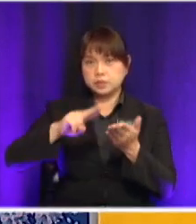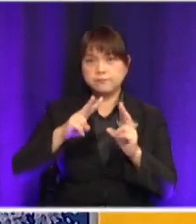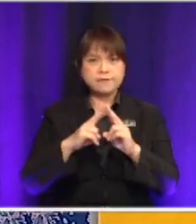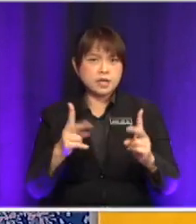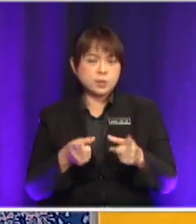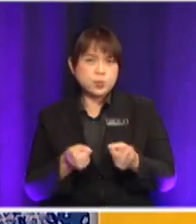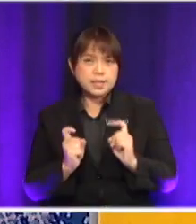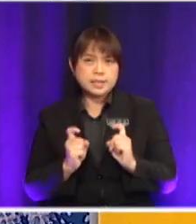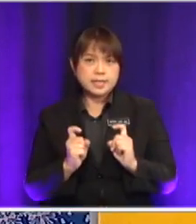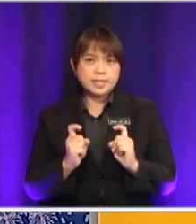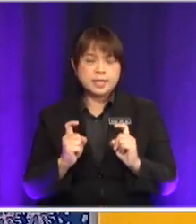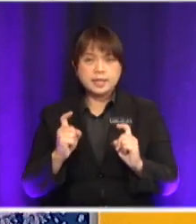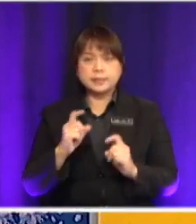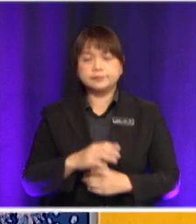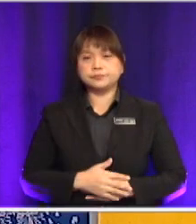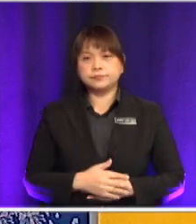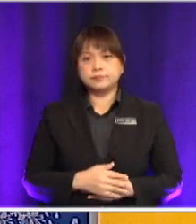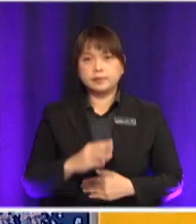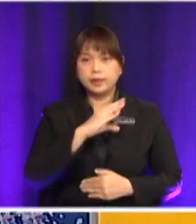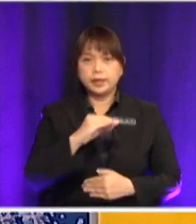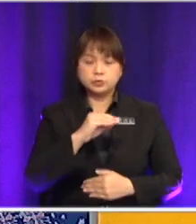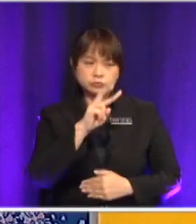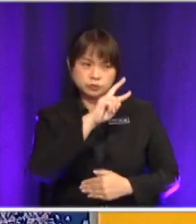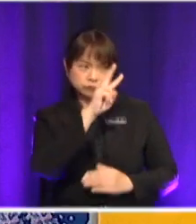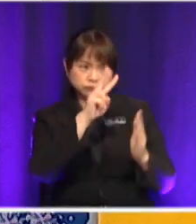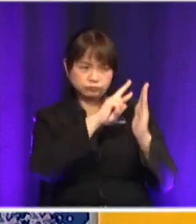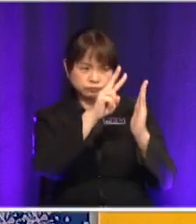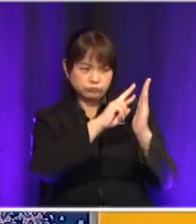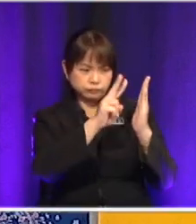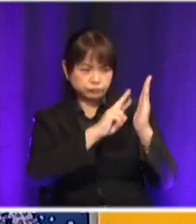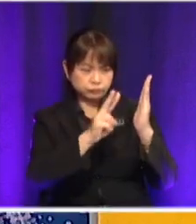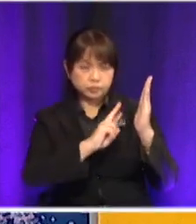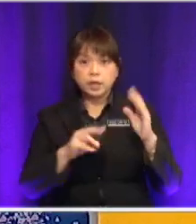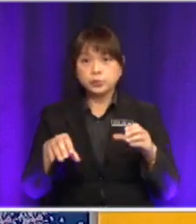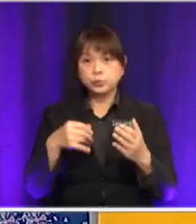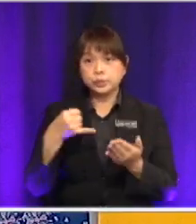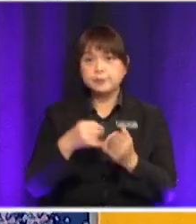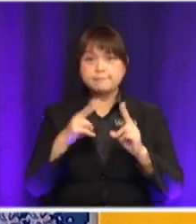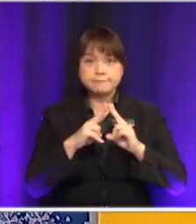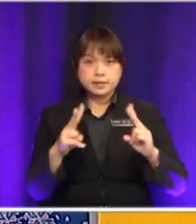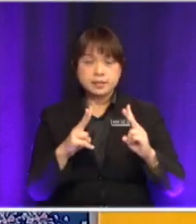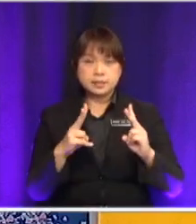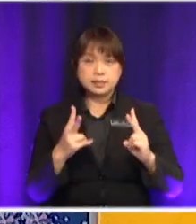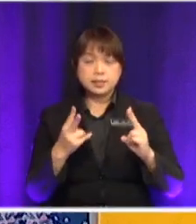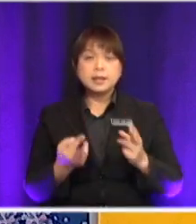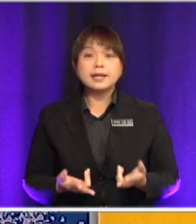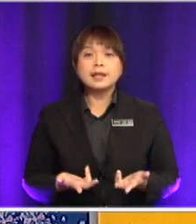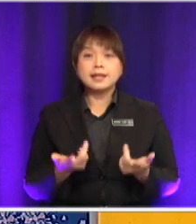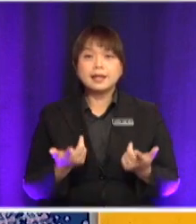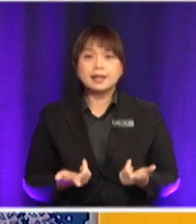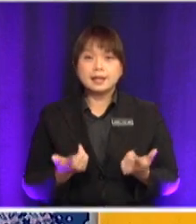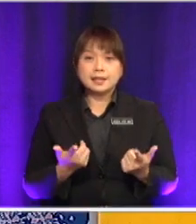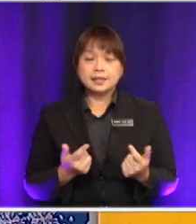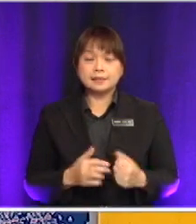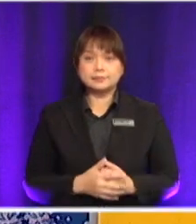skim first. Skim means just do it very lightly. Read the first sentence and